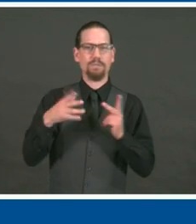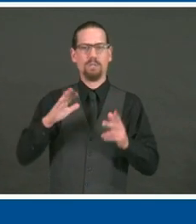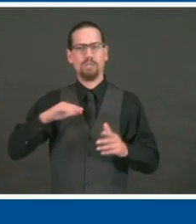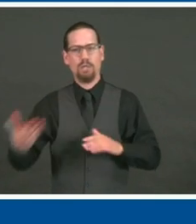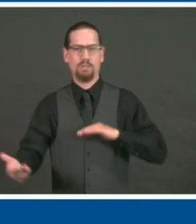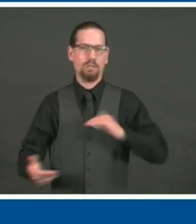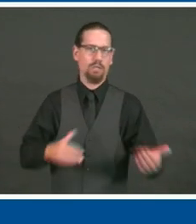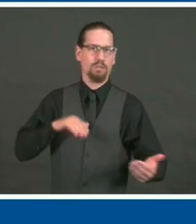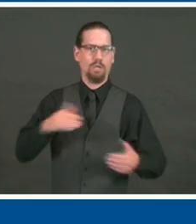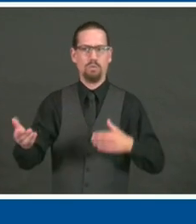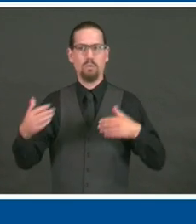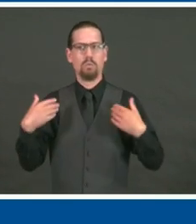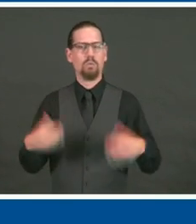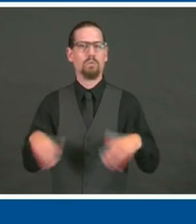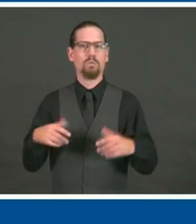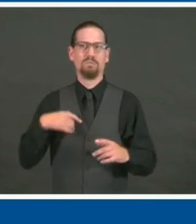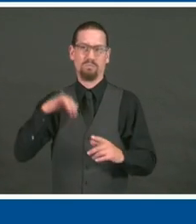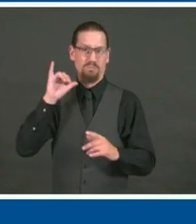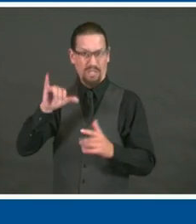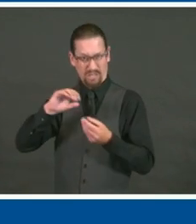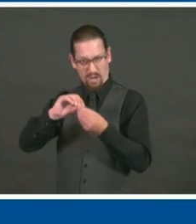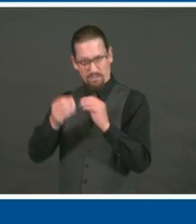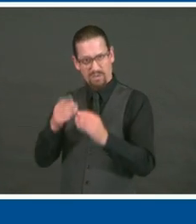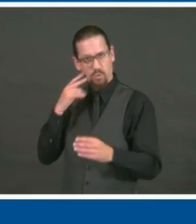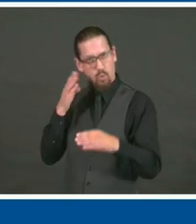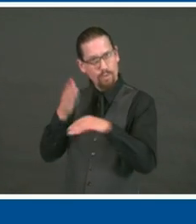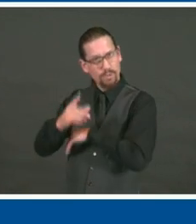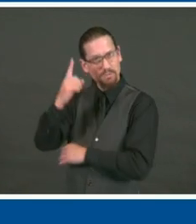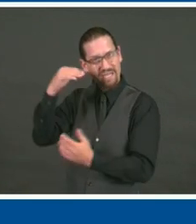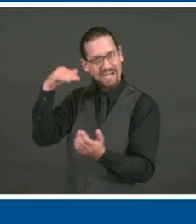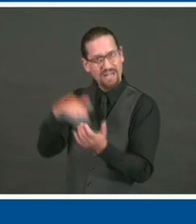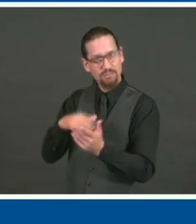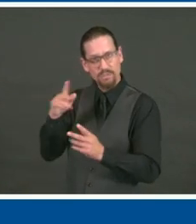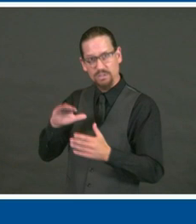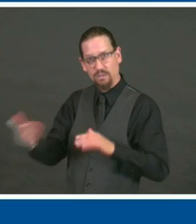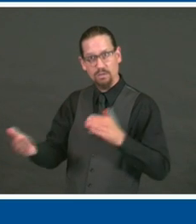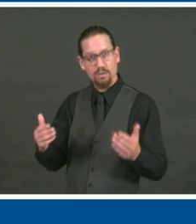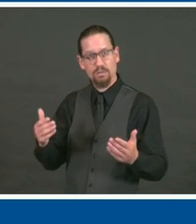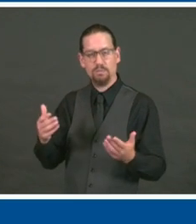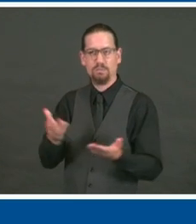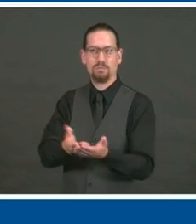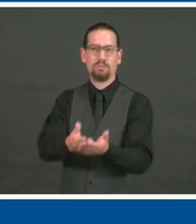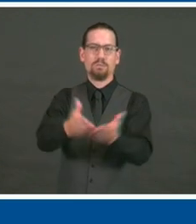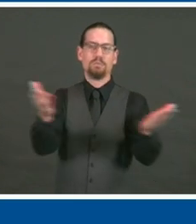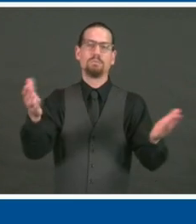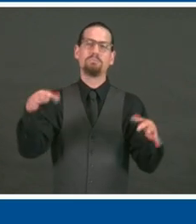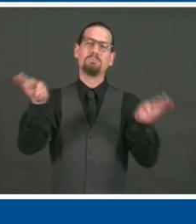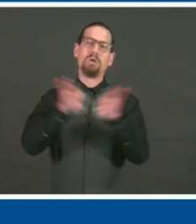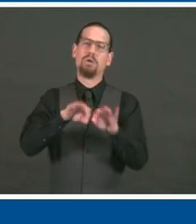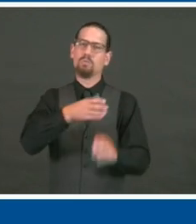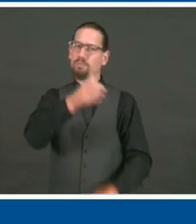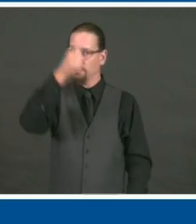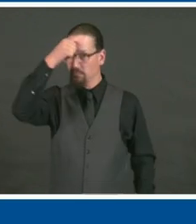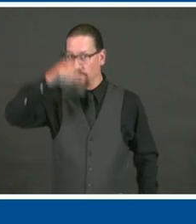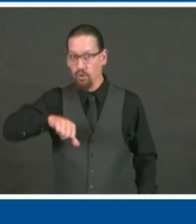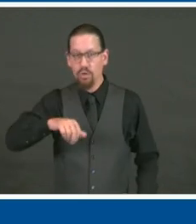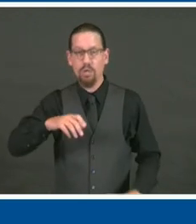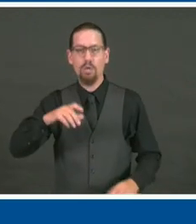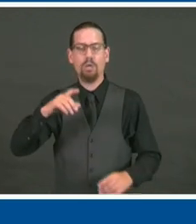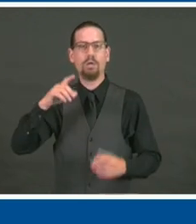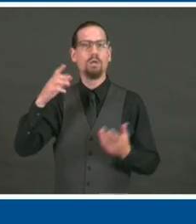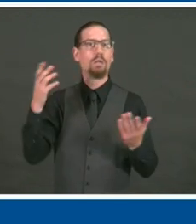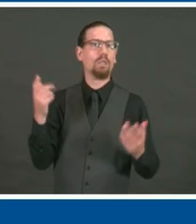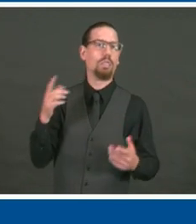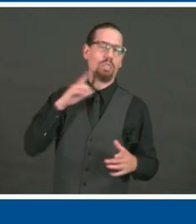it's a reminder every day to every one of us, let's not get lazy. Let's not get lazy. Let's keep our groups